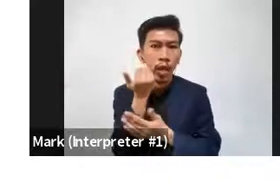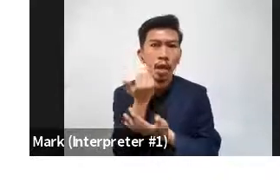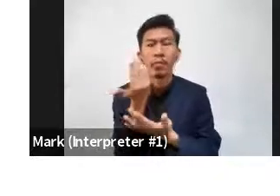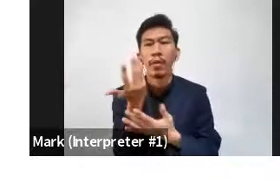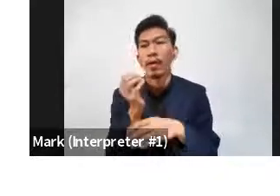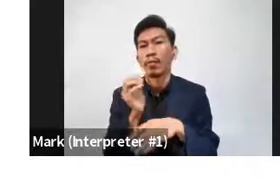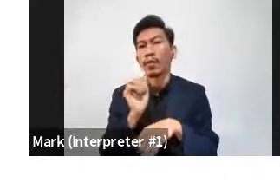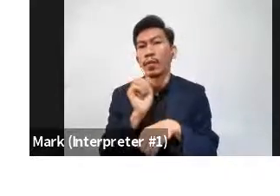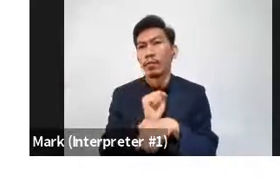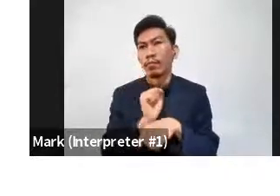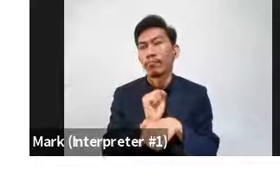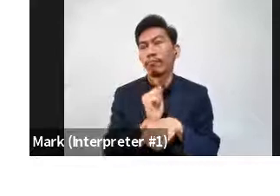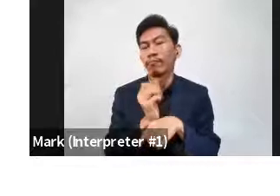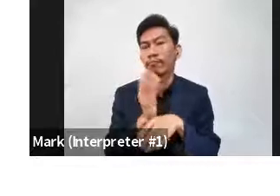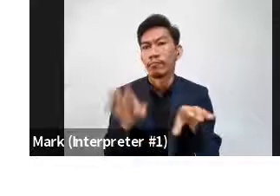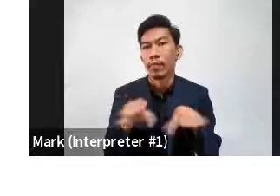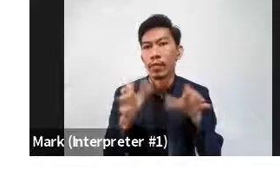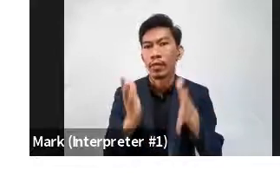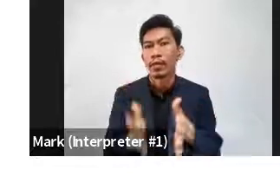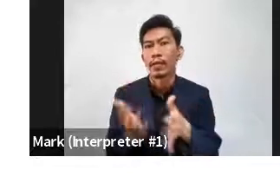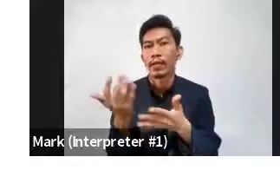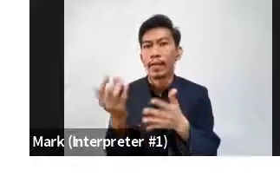ID specialists, for example,